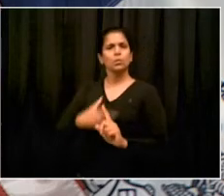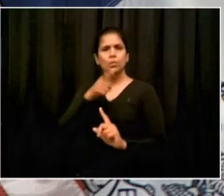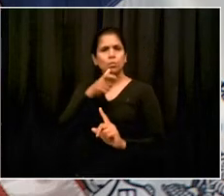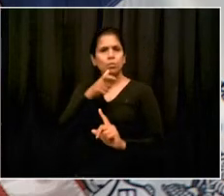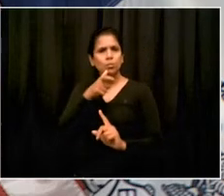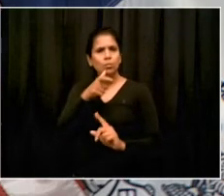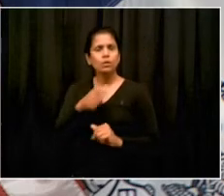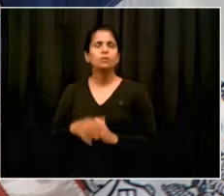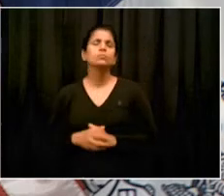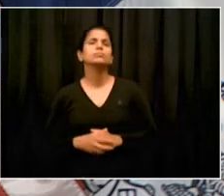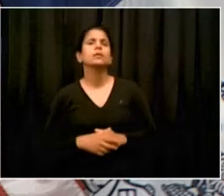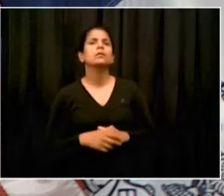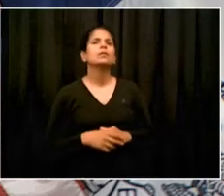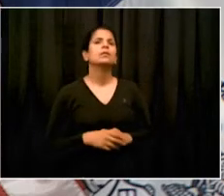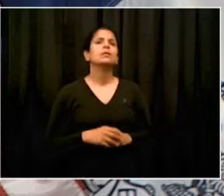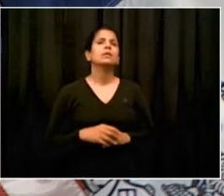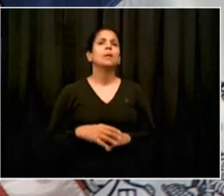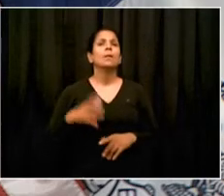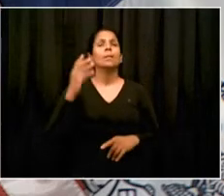leaders constantly.